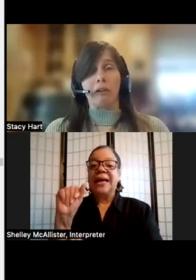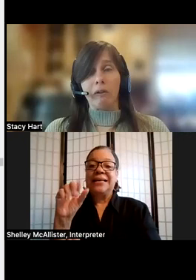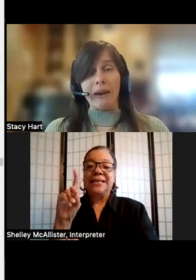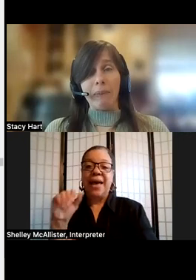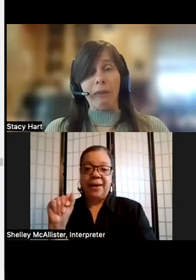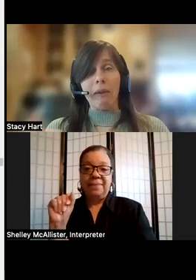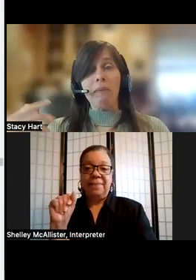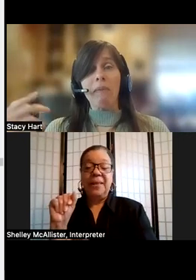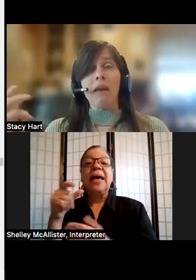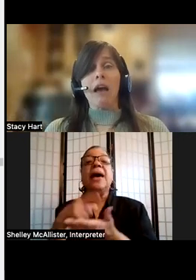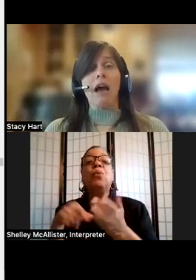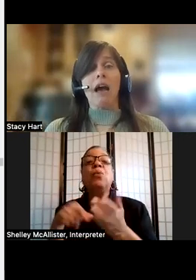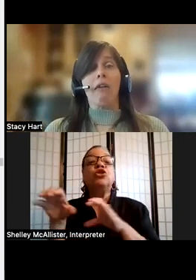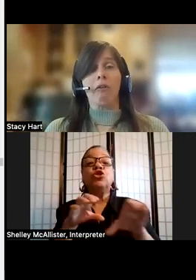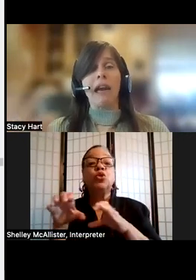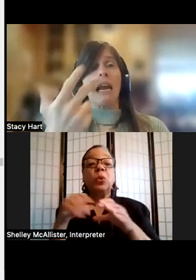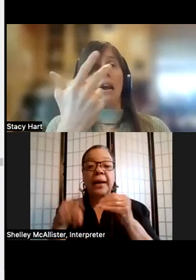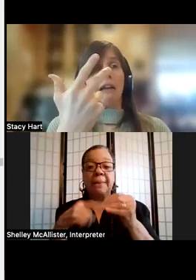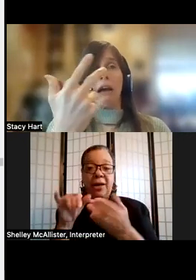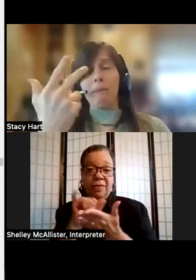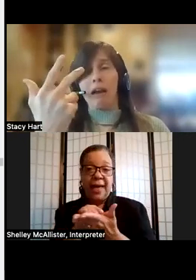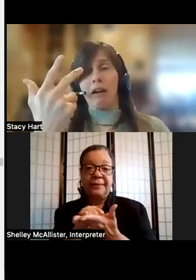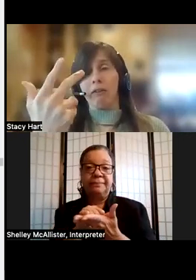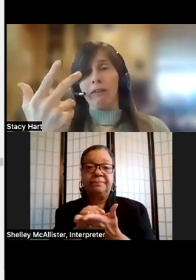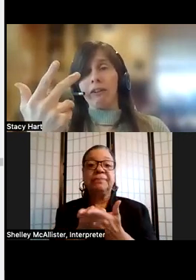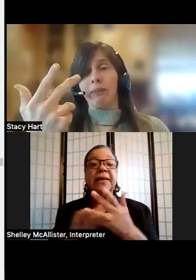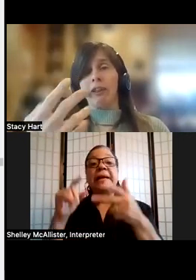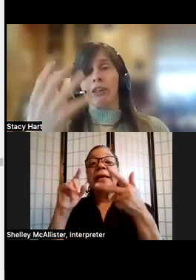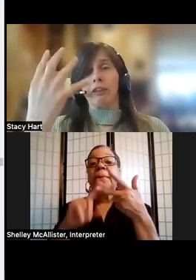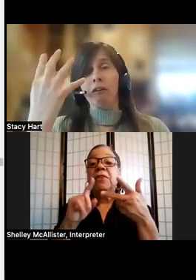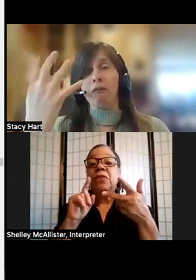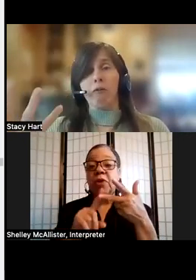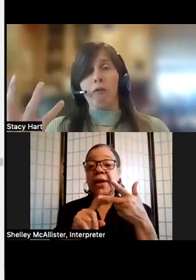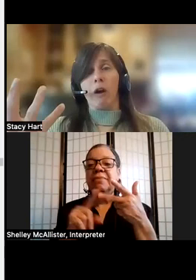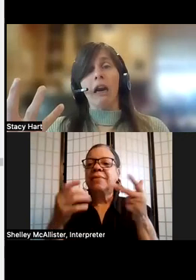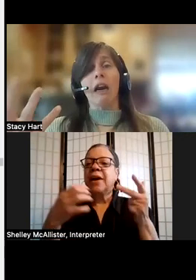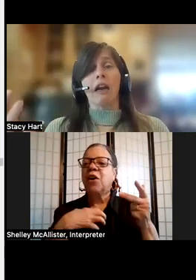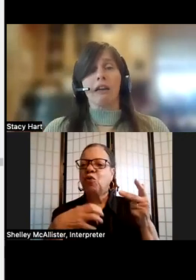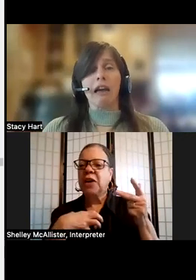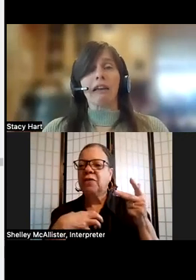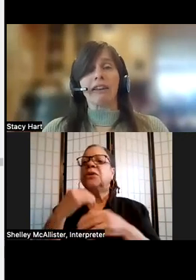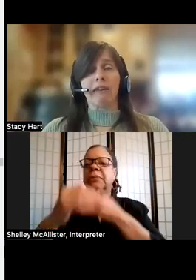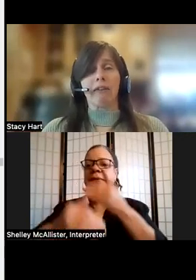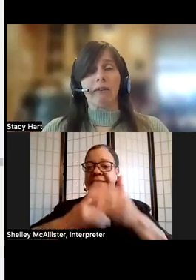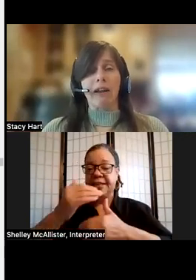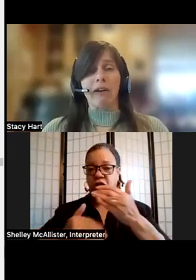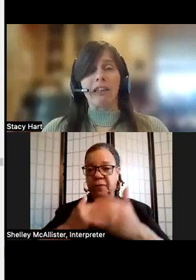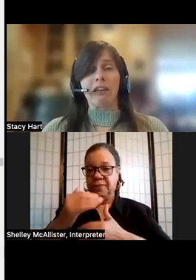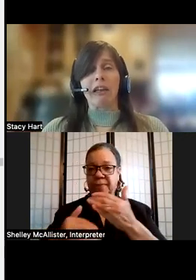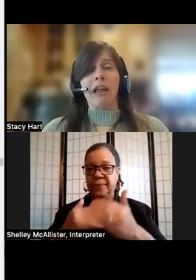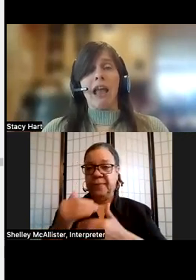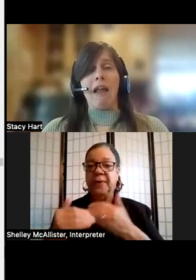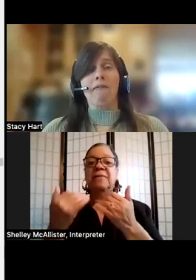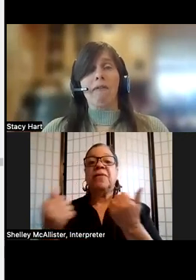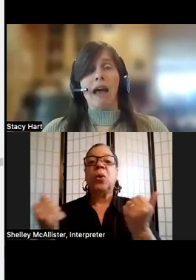what you're doing about them. Three, adopt a grievance procedure. Four, conduct a